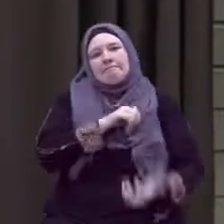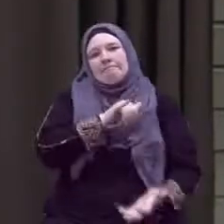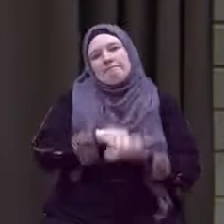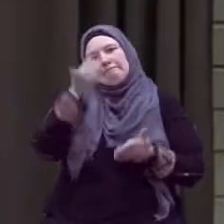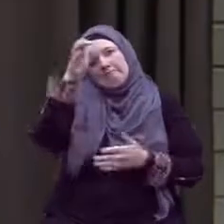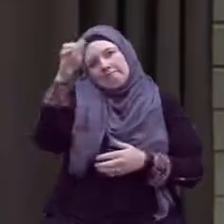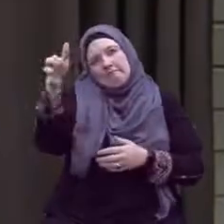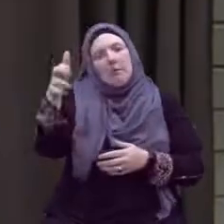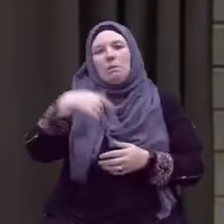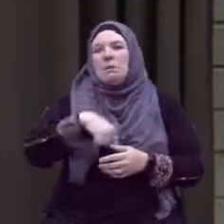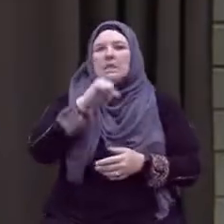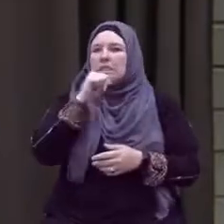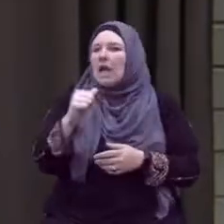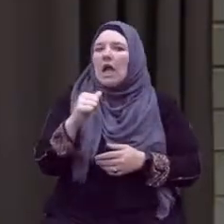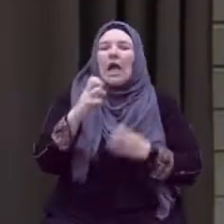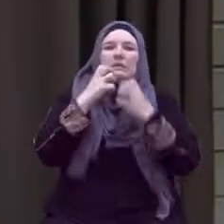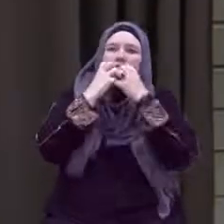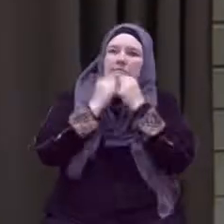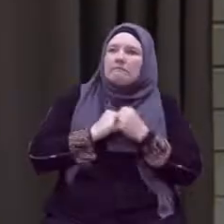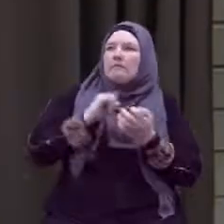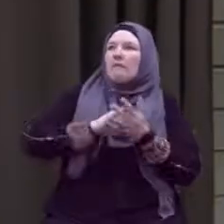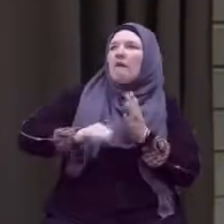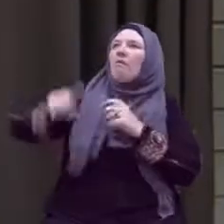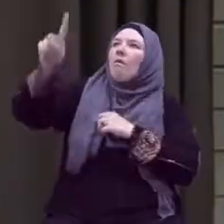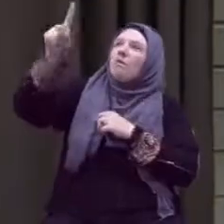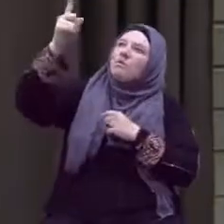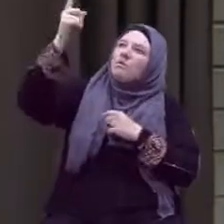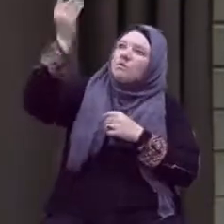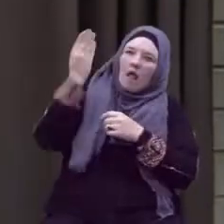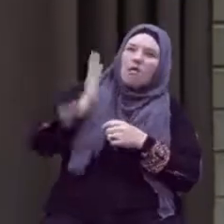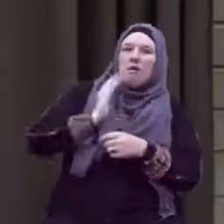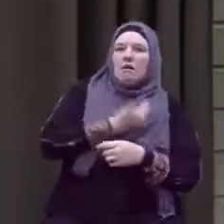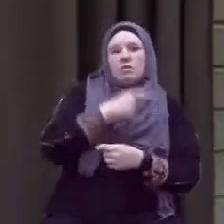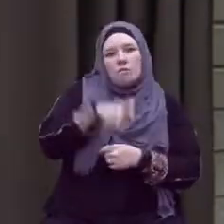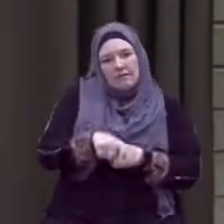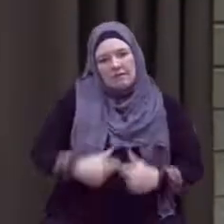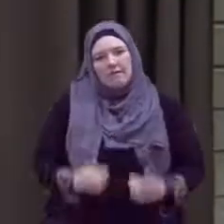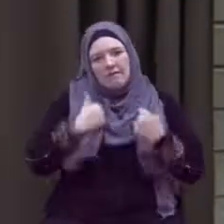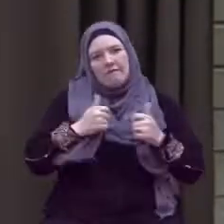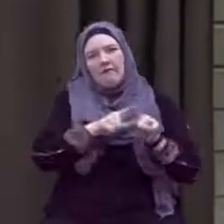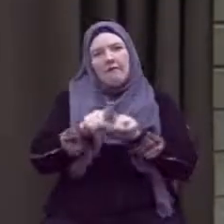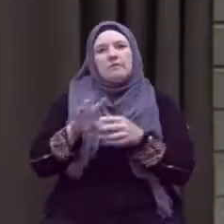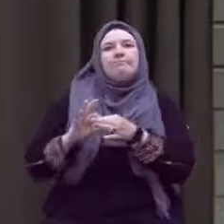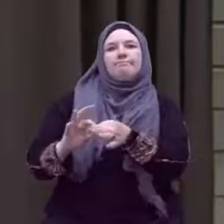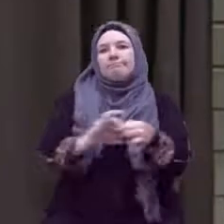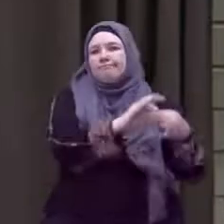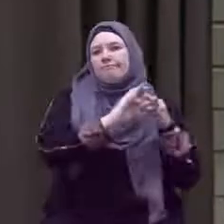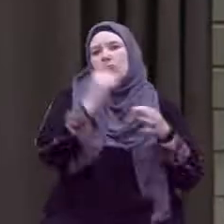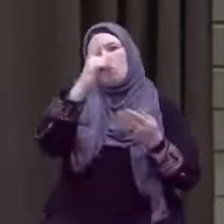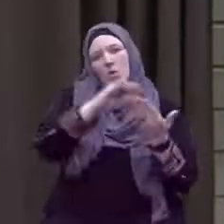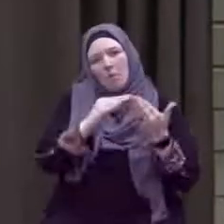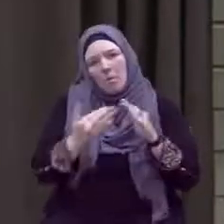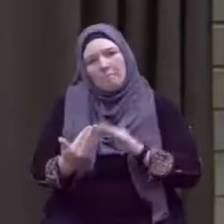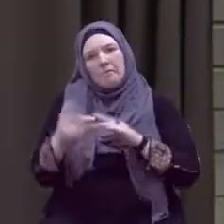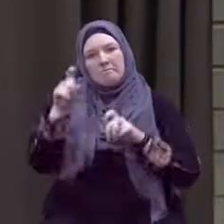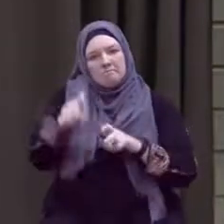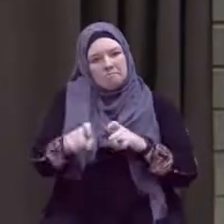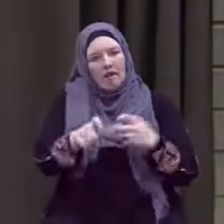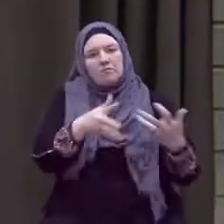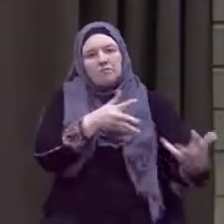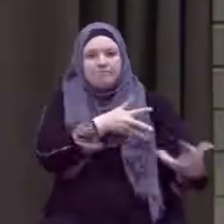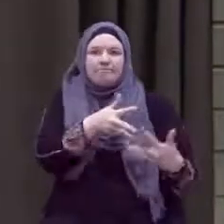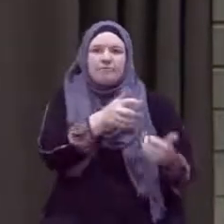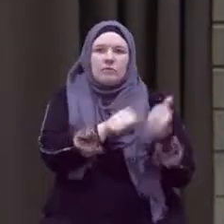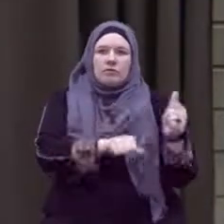appreciate Allah telling us that we must live as one ummah, we must relate to each other as